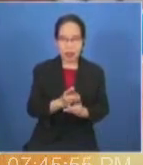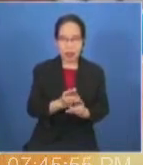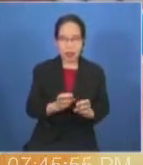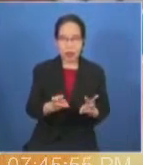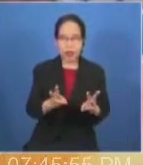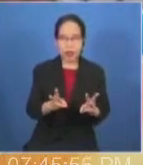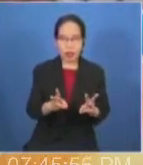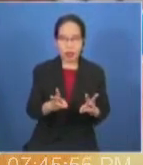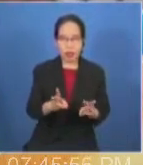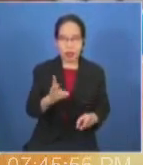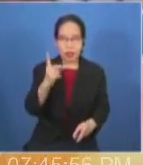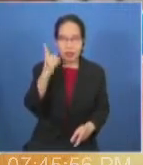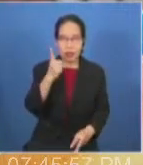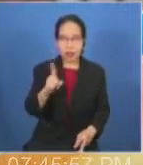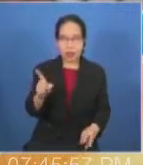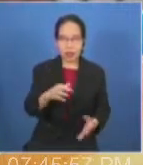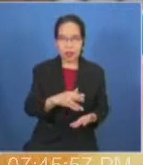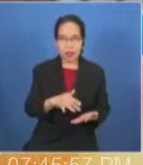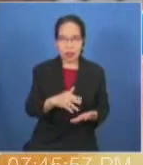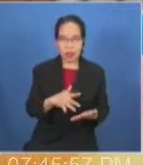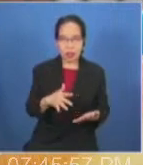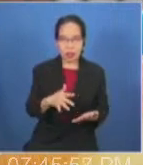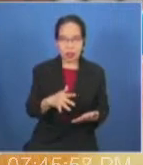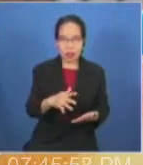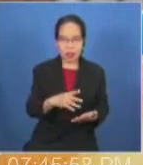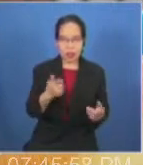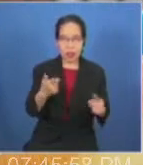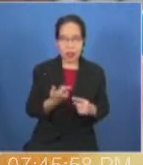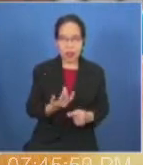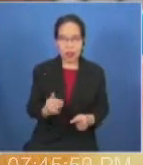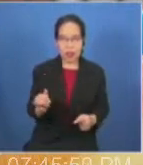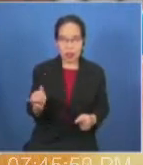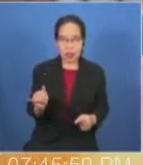to guide them to the right way,